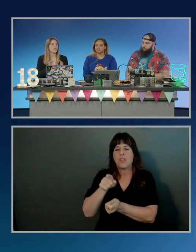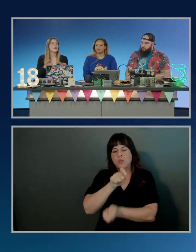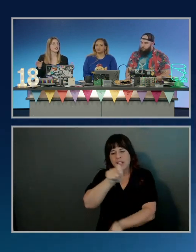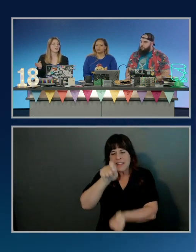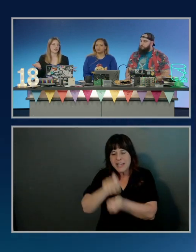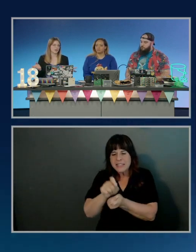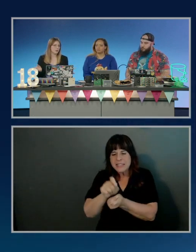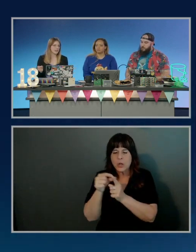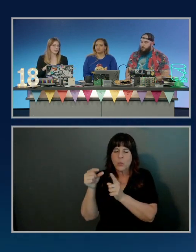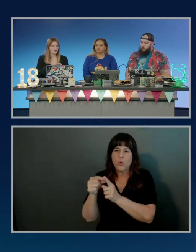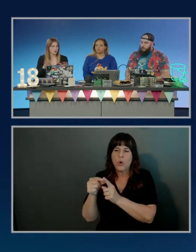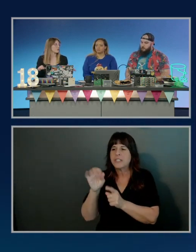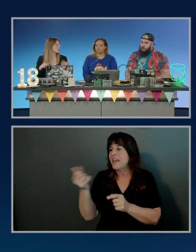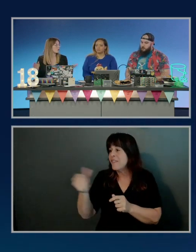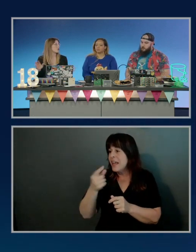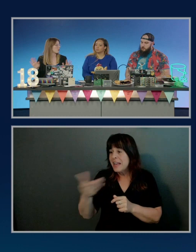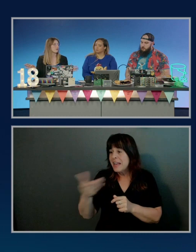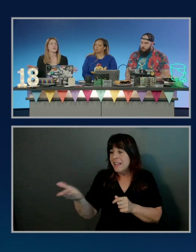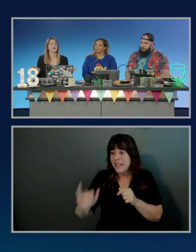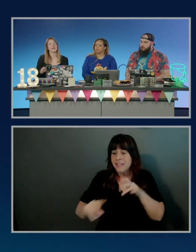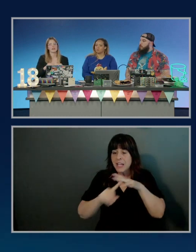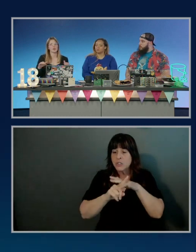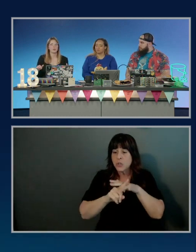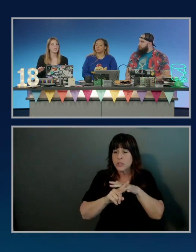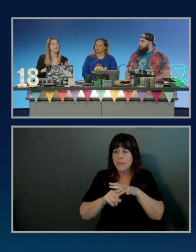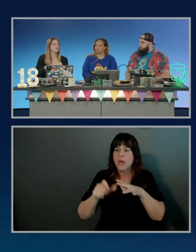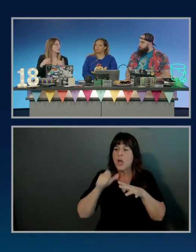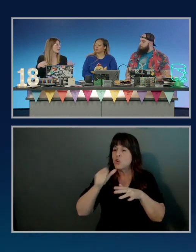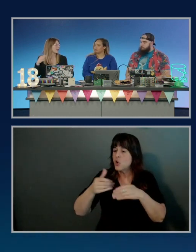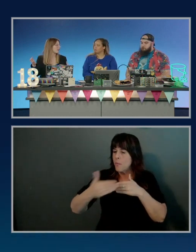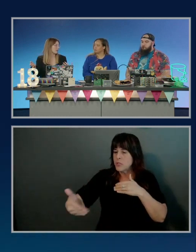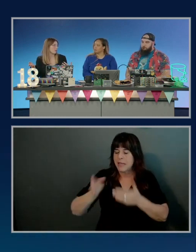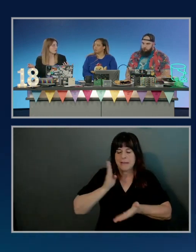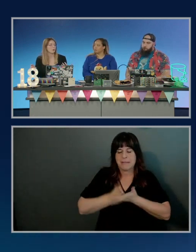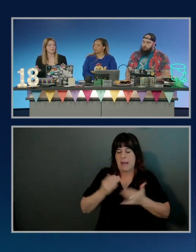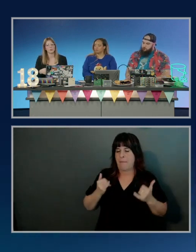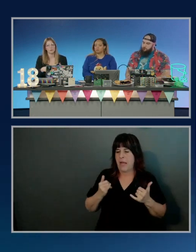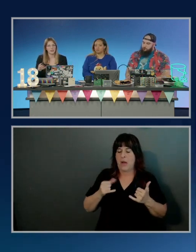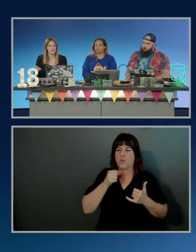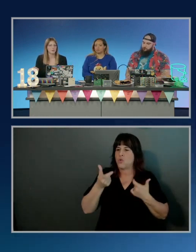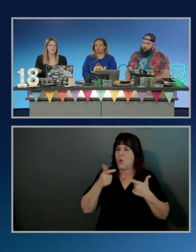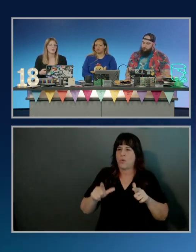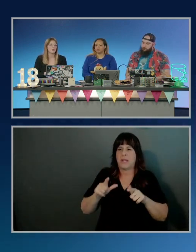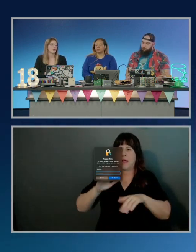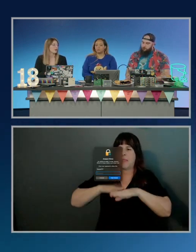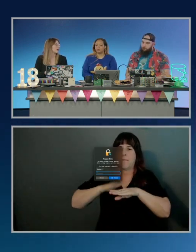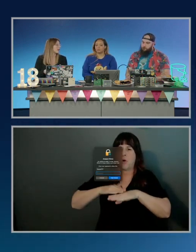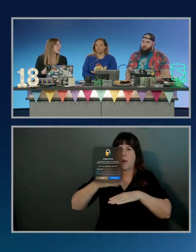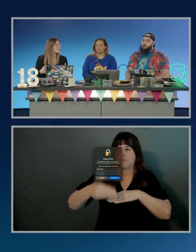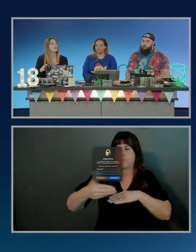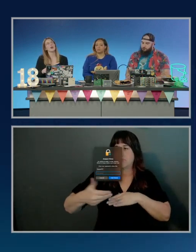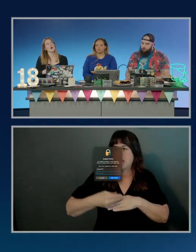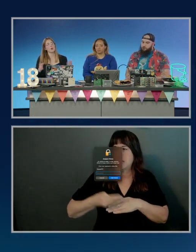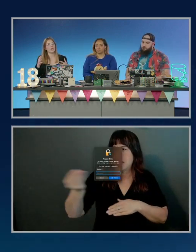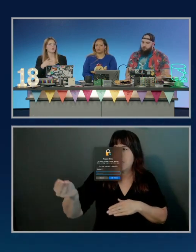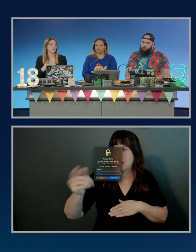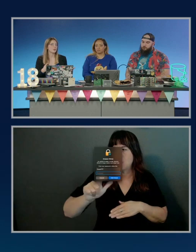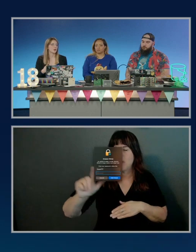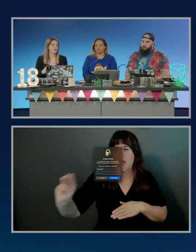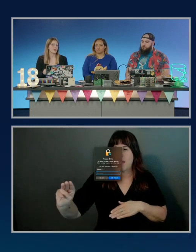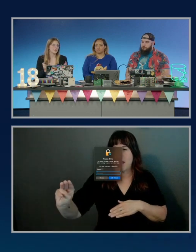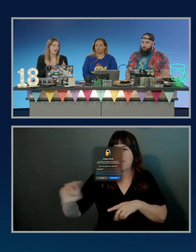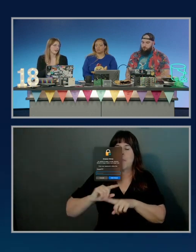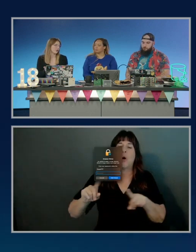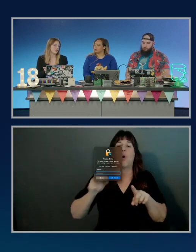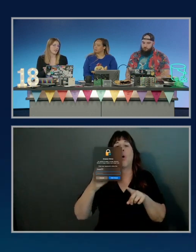terms that if any of that appears, just don't proceed. Like stop it here, don't let the prompt be submitted to the LLM, or if the